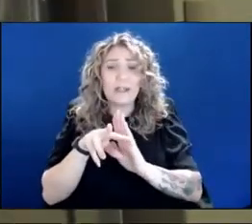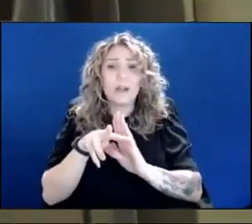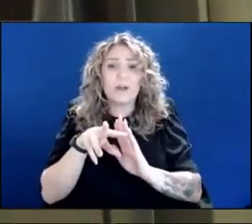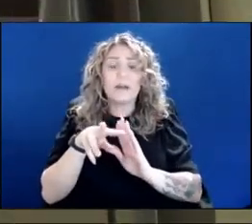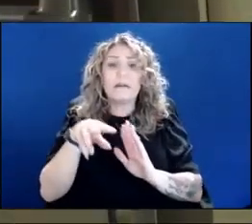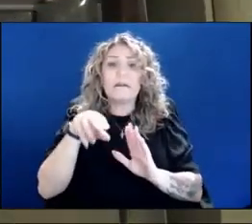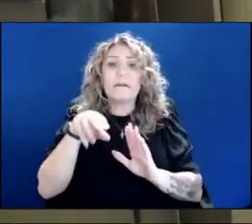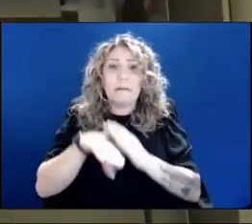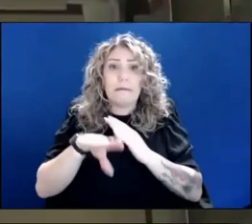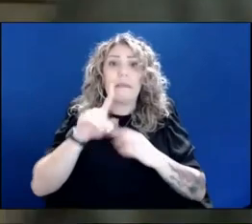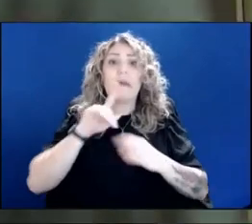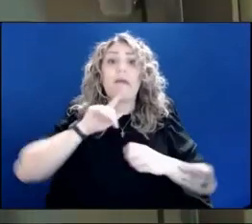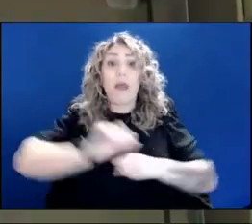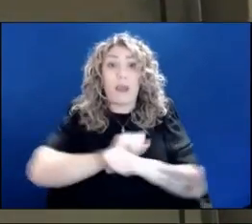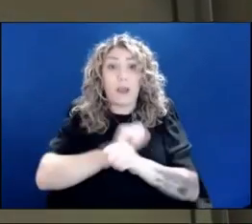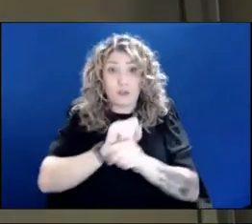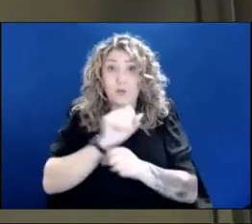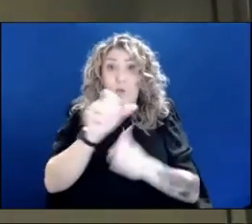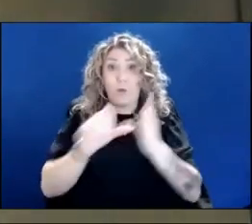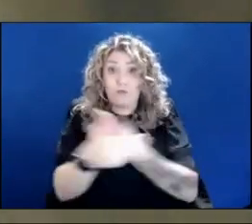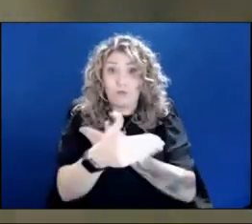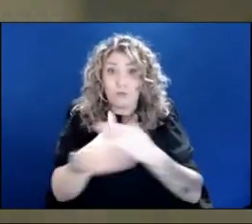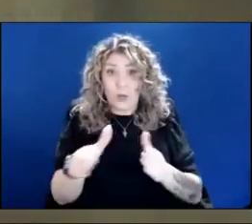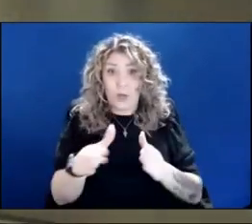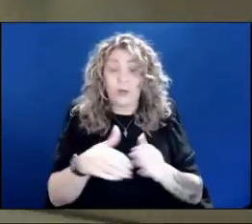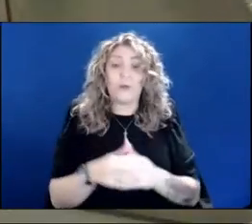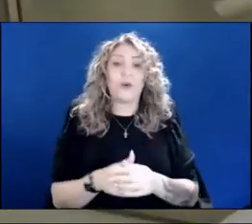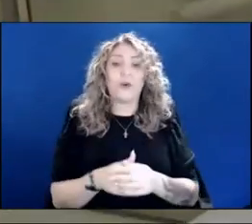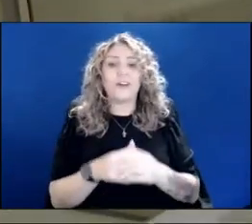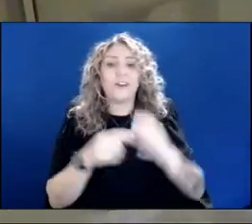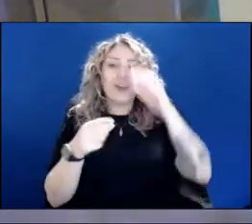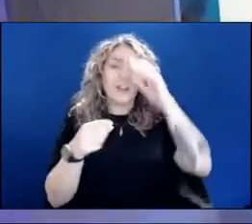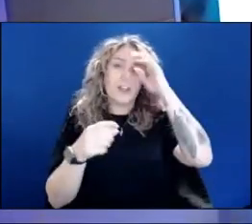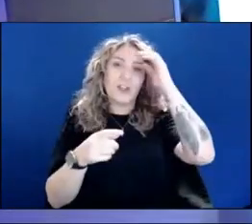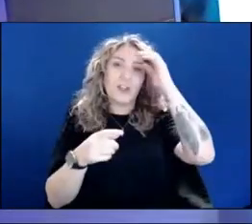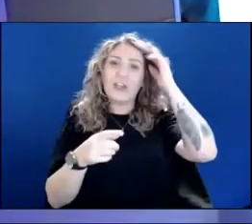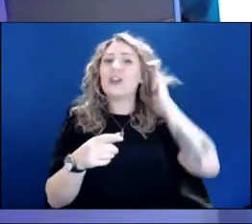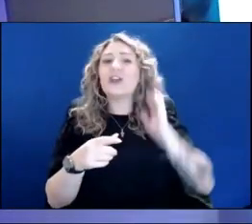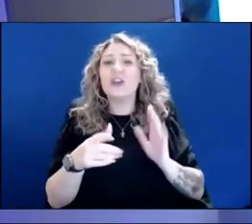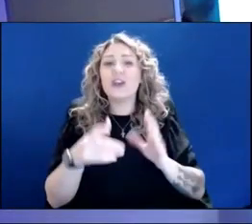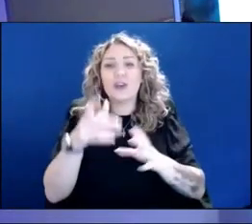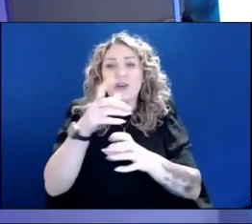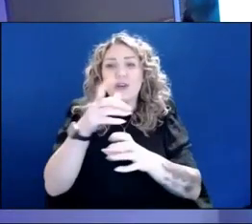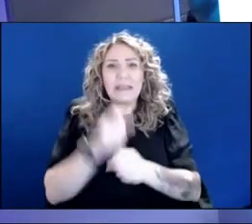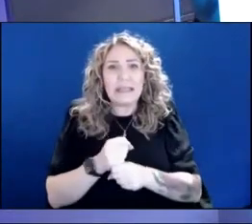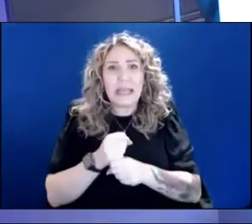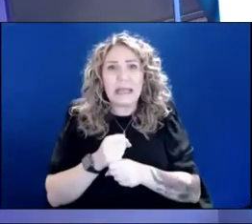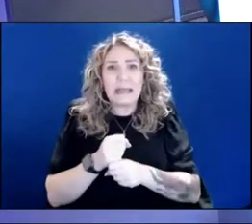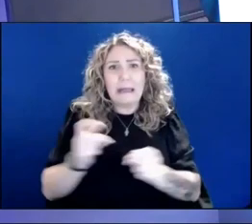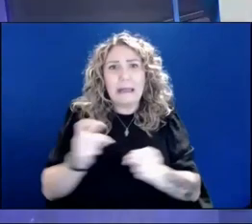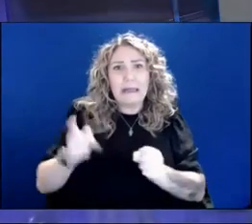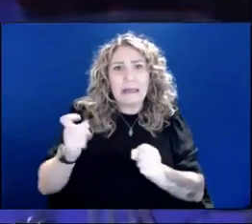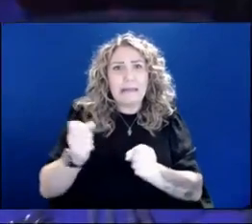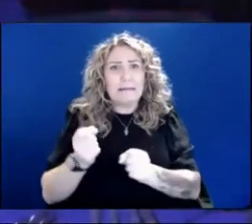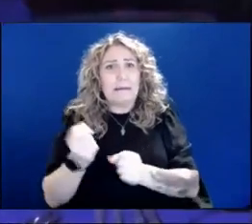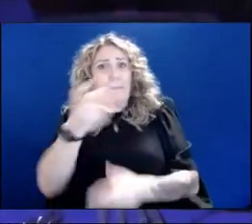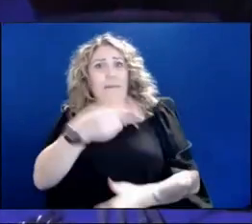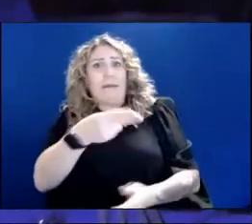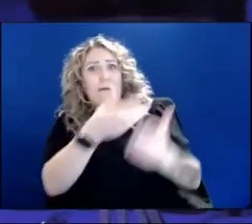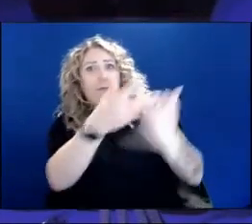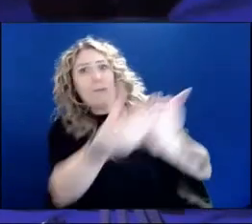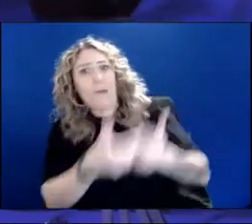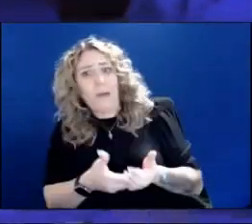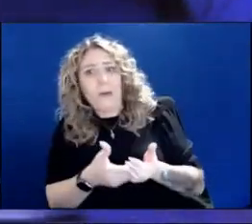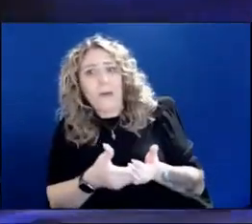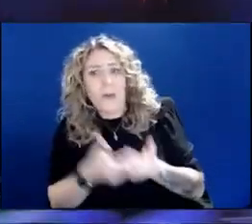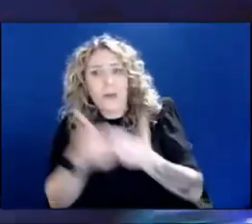how you're the one who took, you kind of get the kidney kind of tossed over to you, yeah, if you yeah. will. It's like you catch the ball. It's like the Seattle